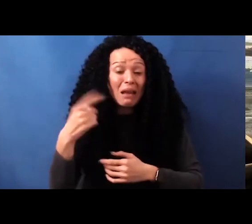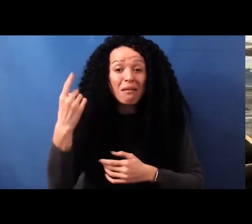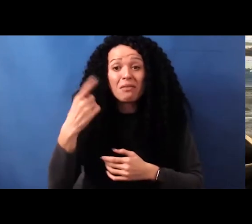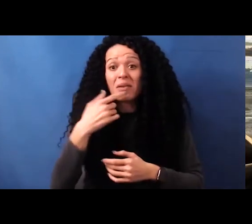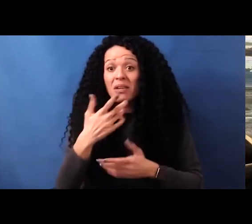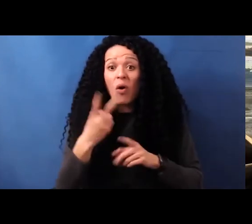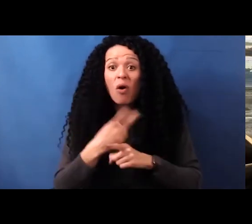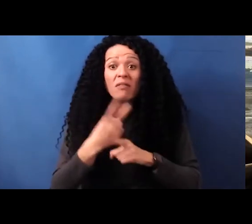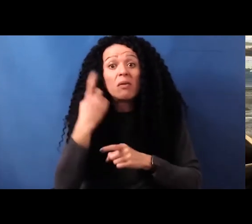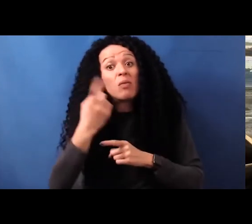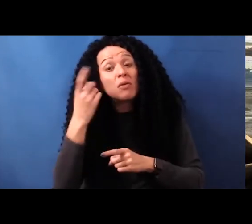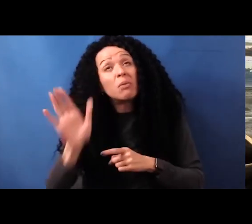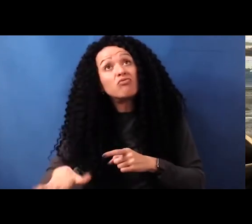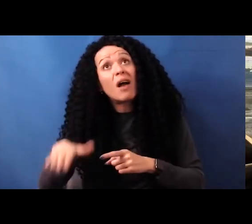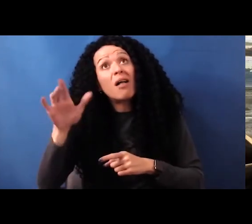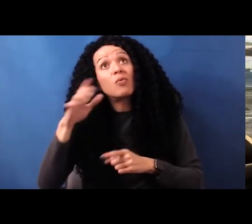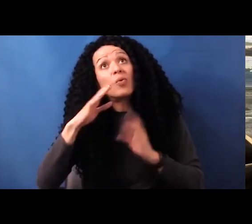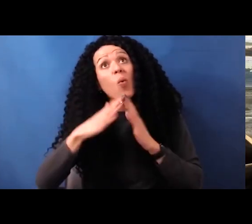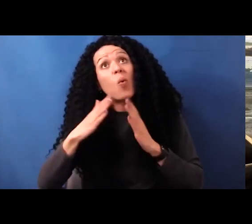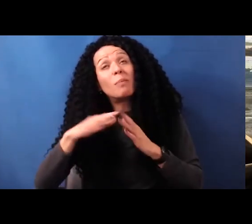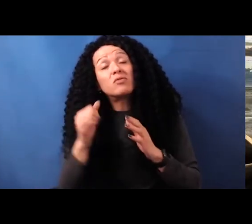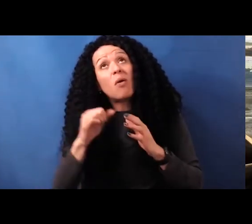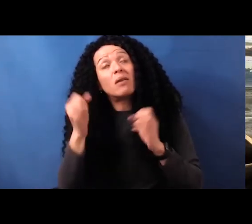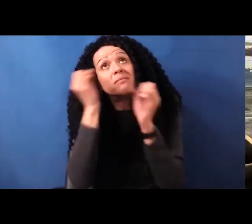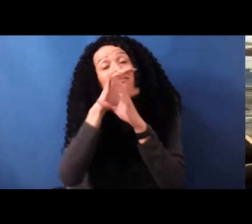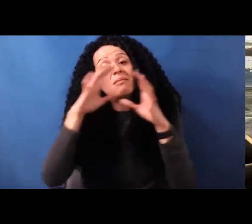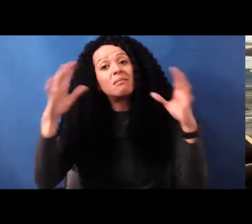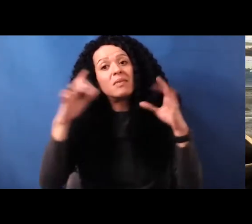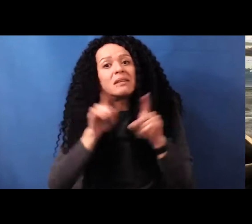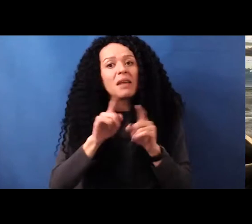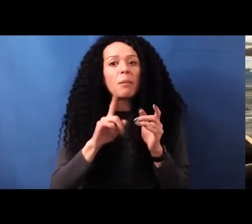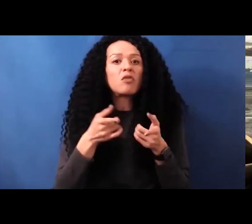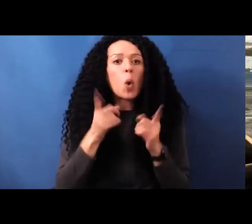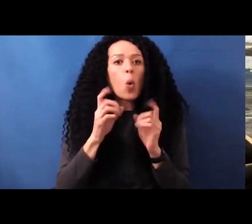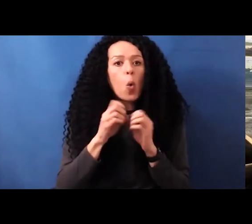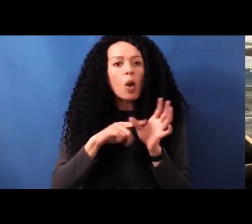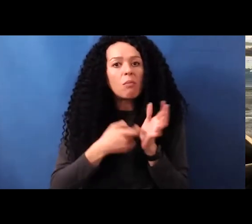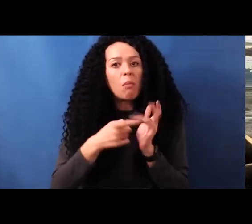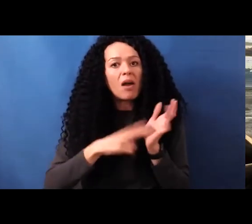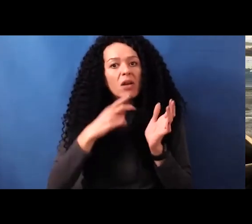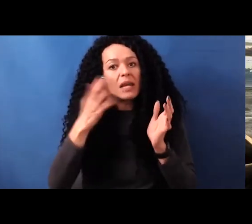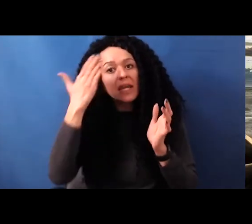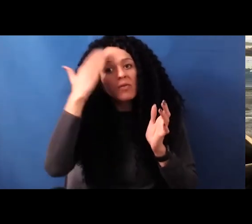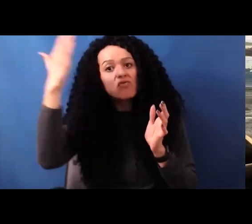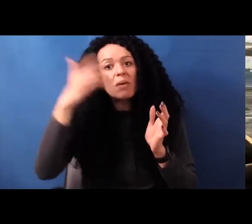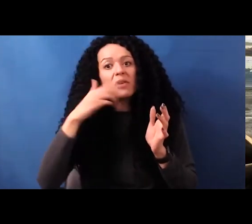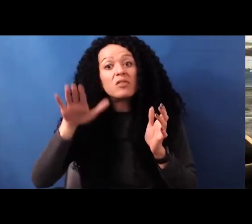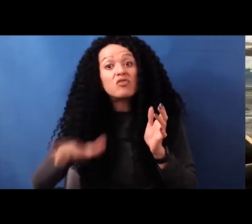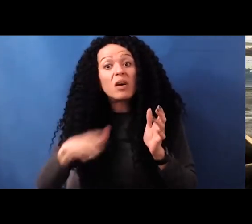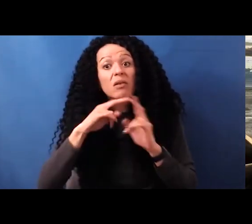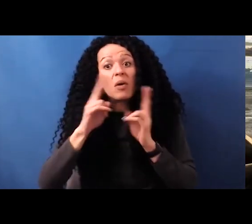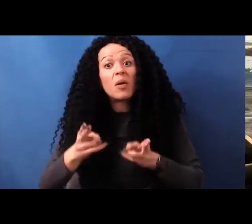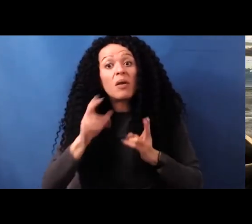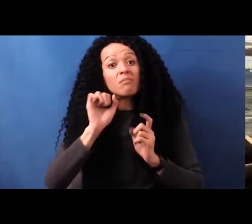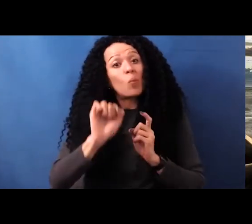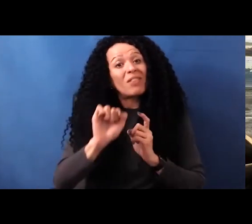thought about her childhood home in Scotland, just as Lord Byron dreamt of his childhood home in his poem Loch